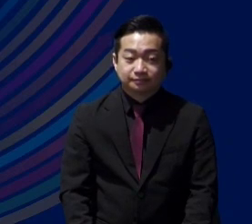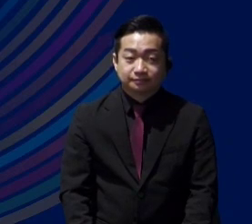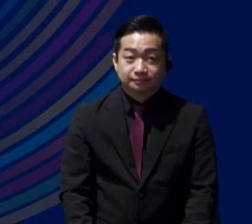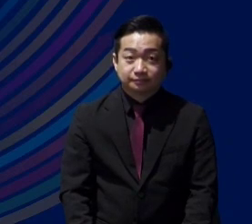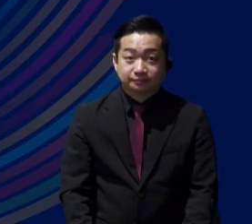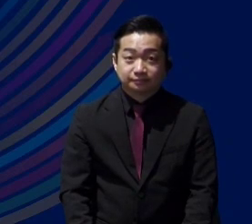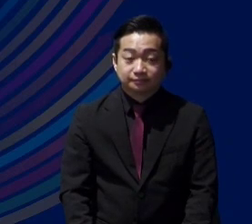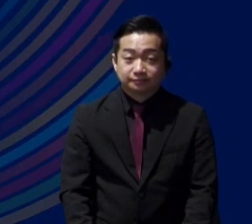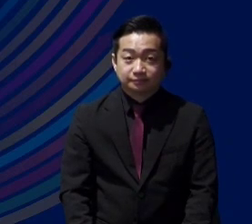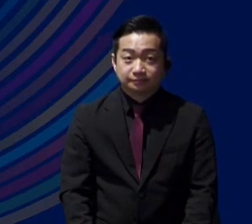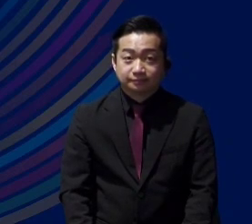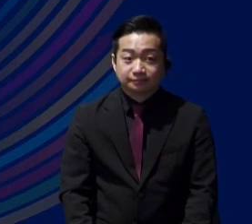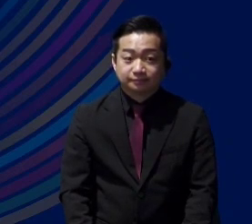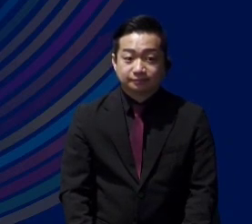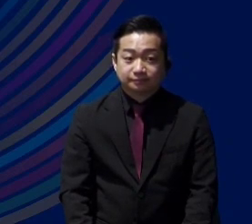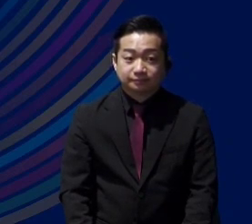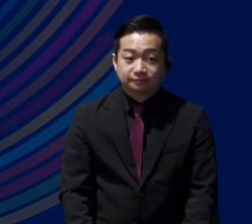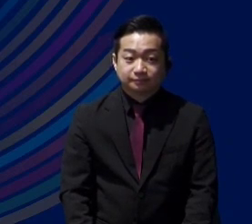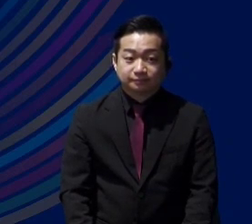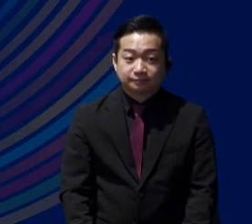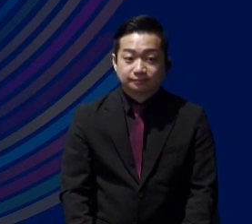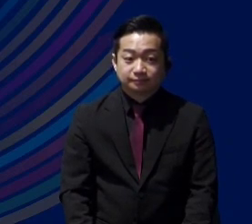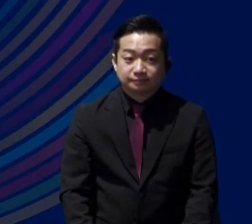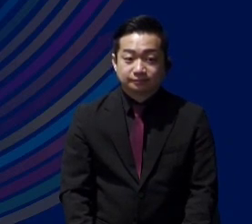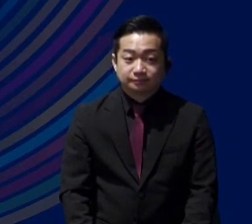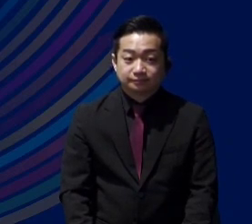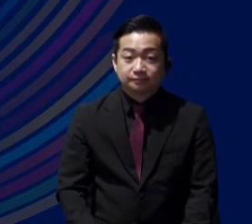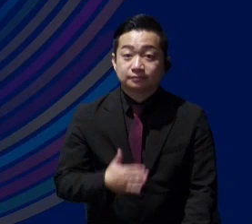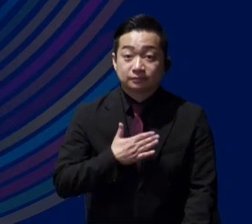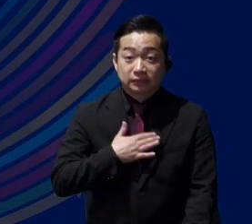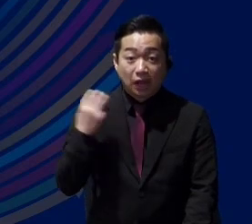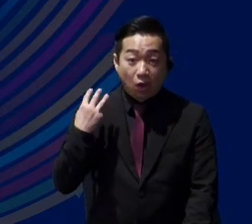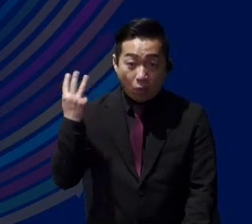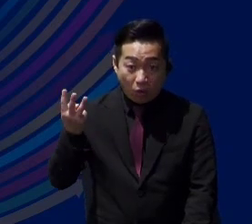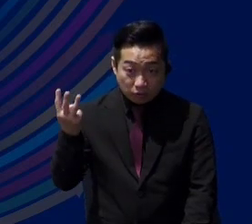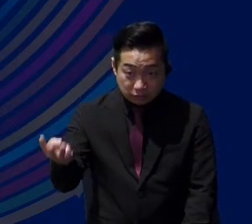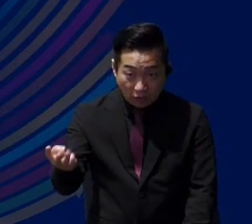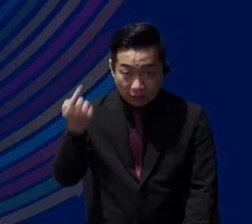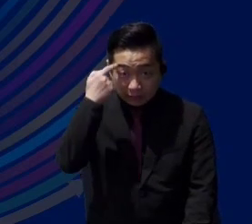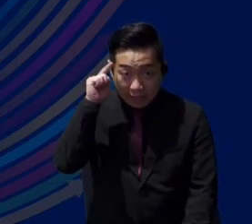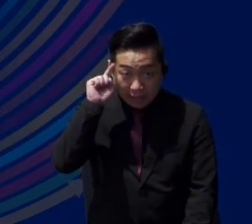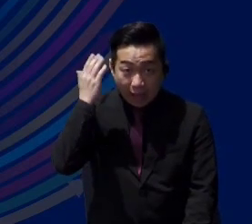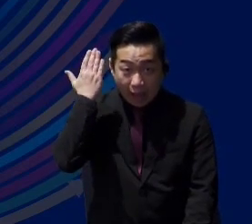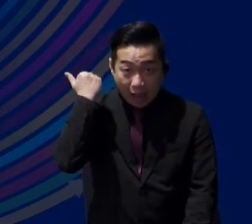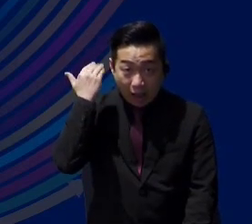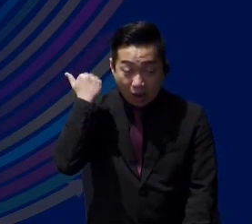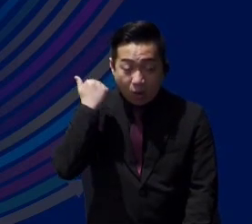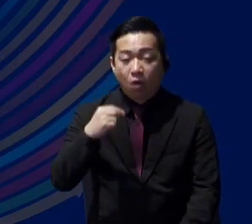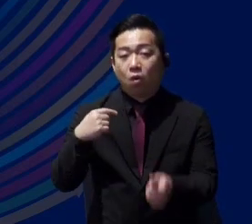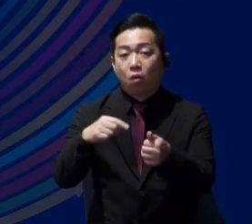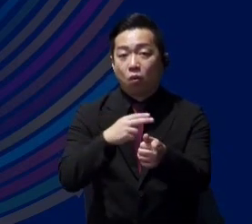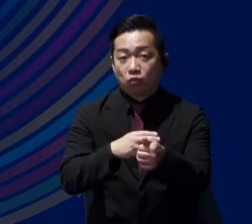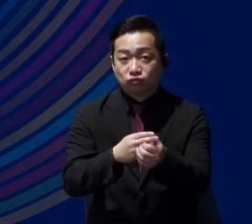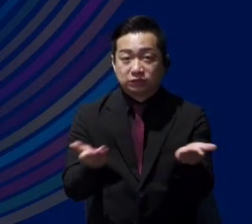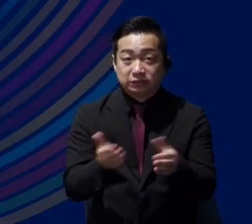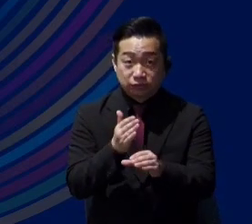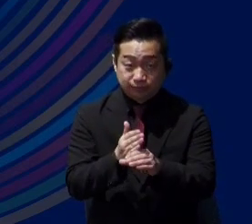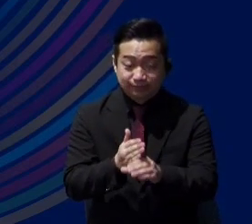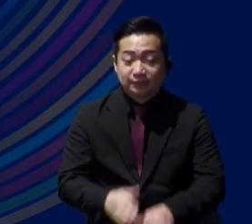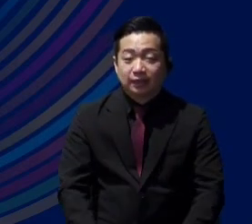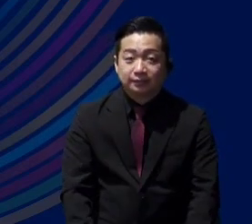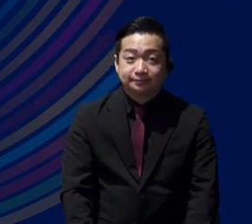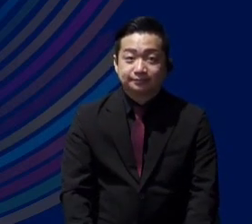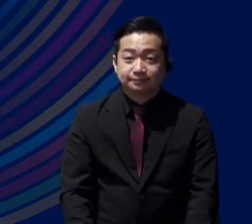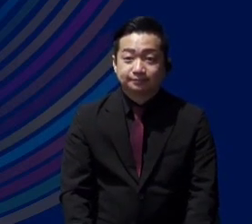in University of Washington, and I am very happy that again talking